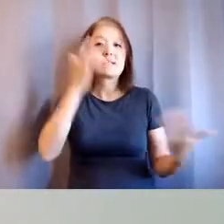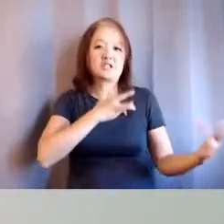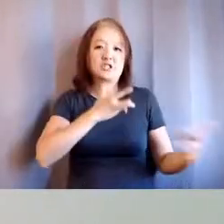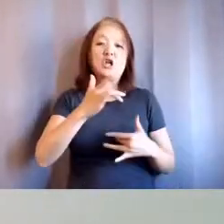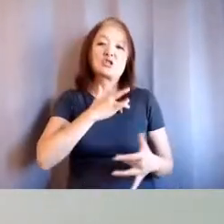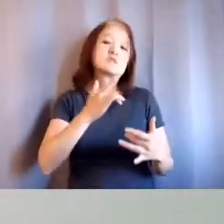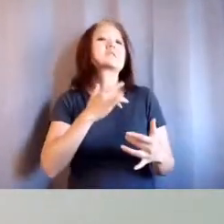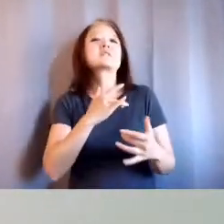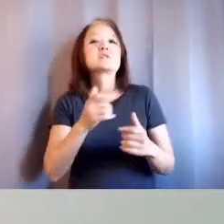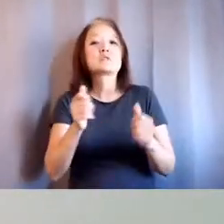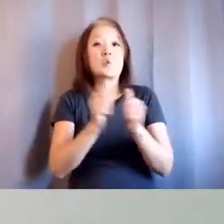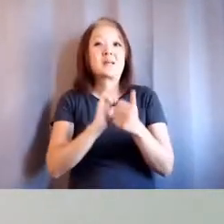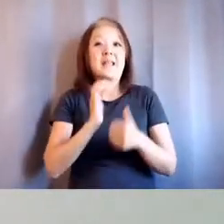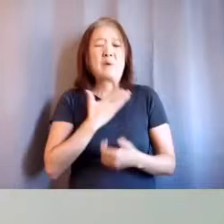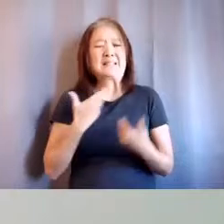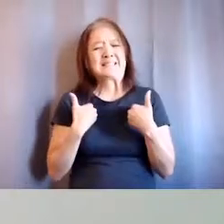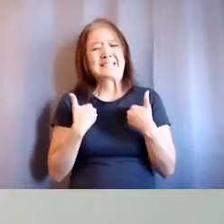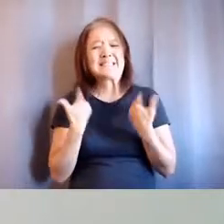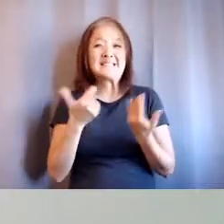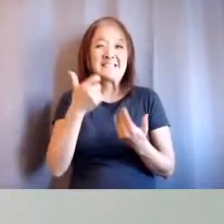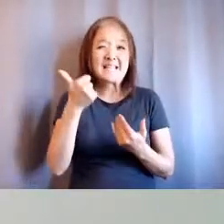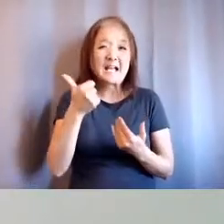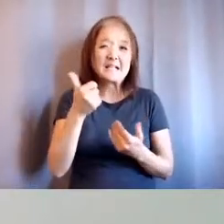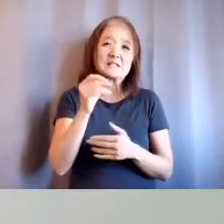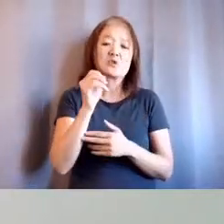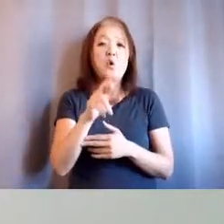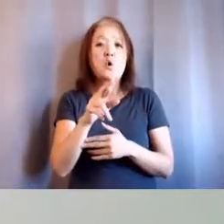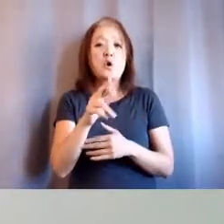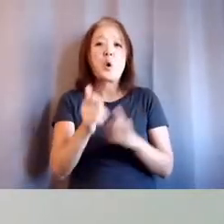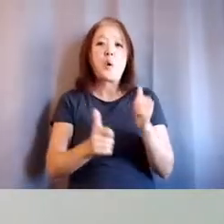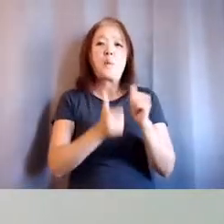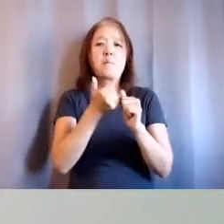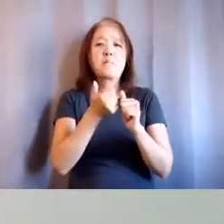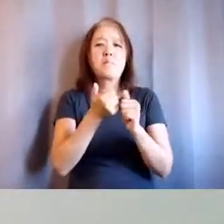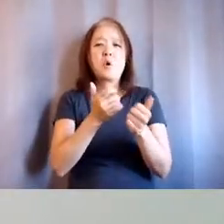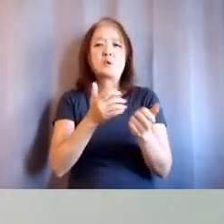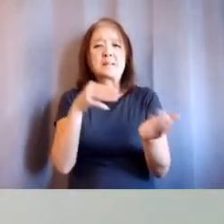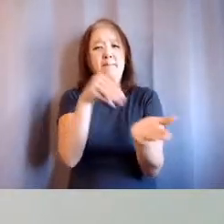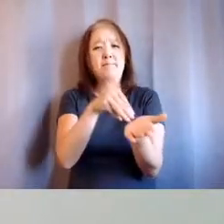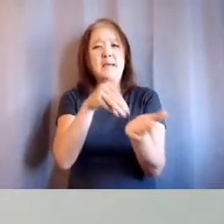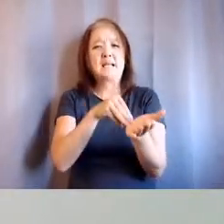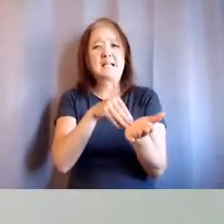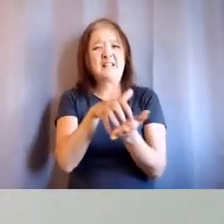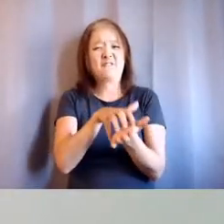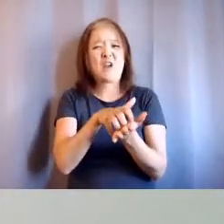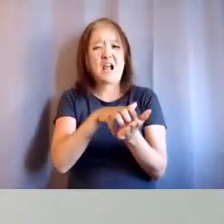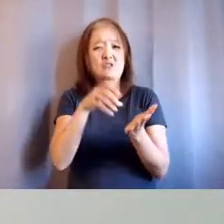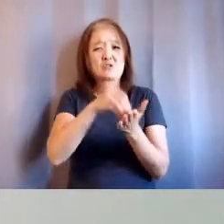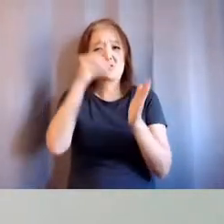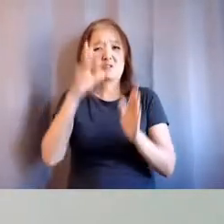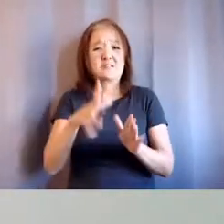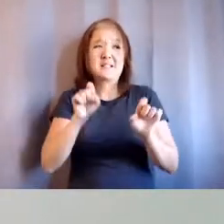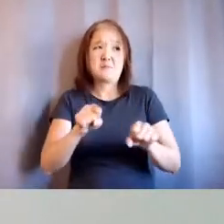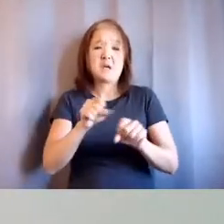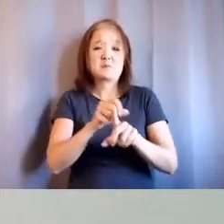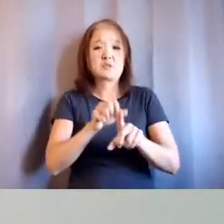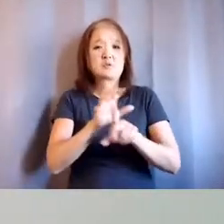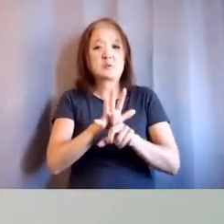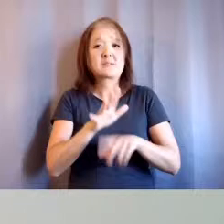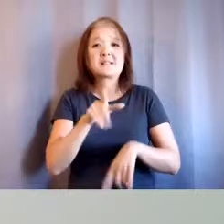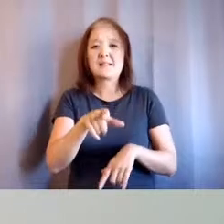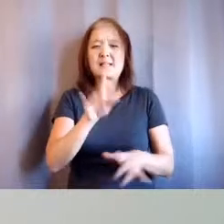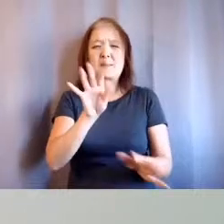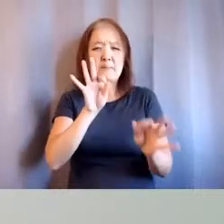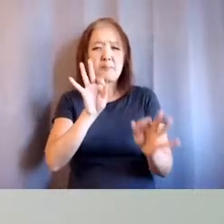around some of our youngest and or our most medically fragile students and the possible exposure. And I think that's a perfect